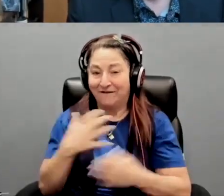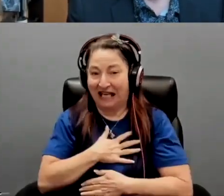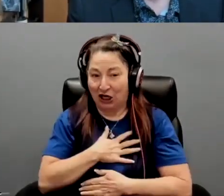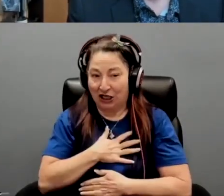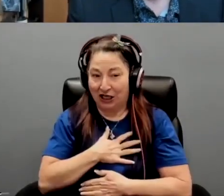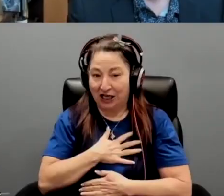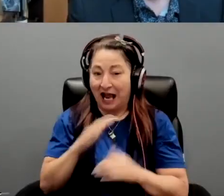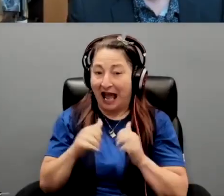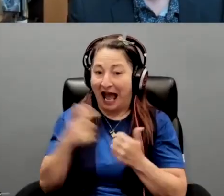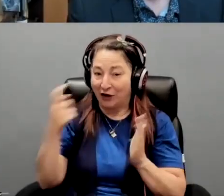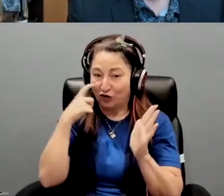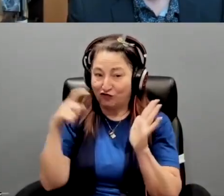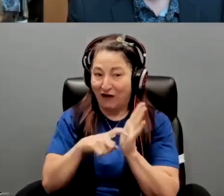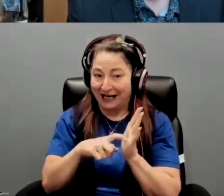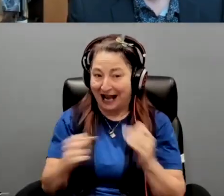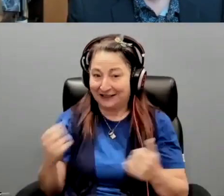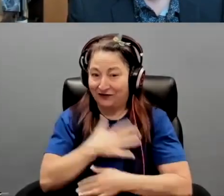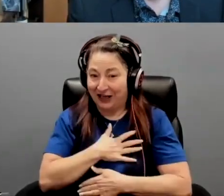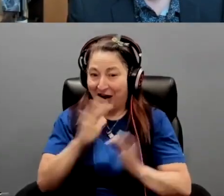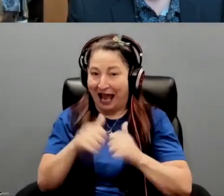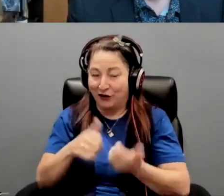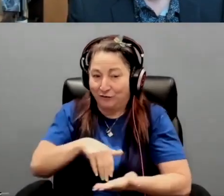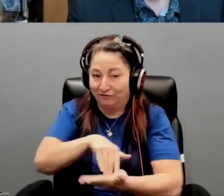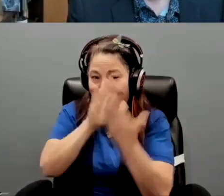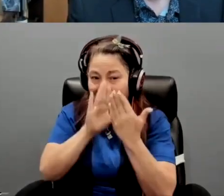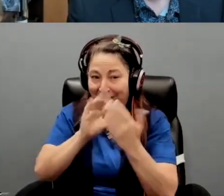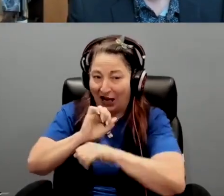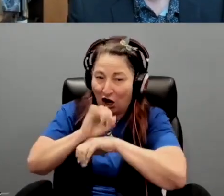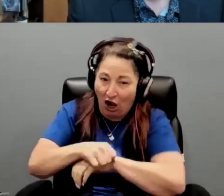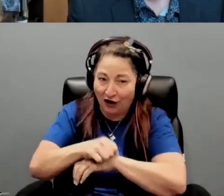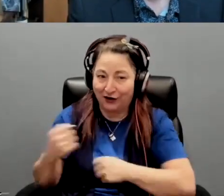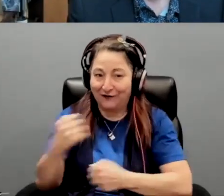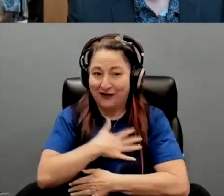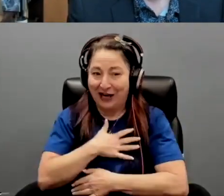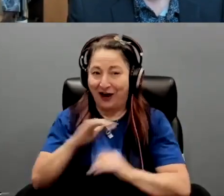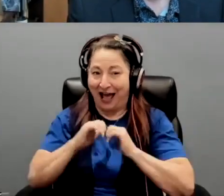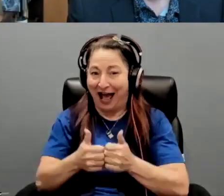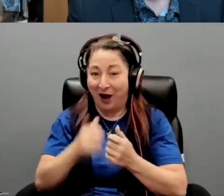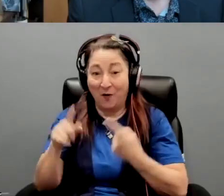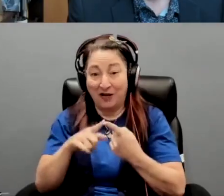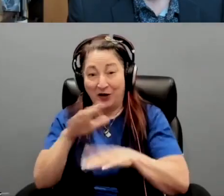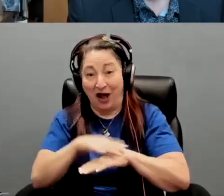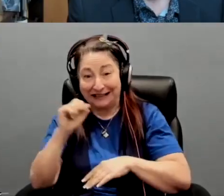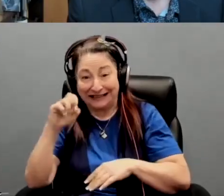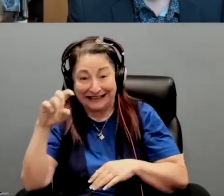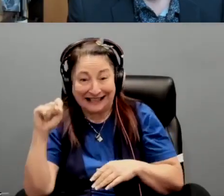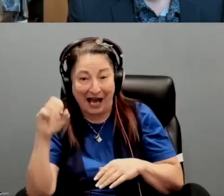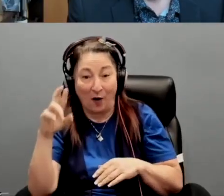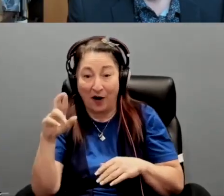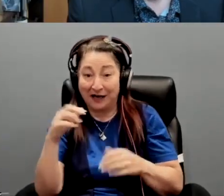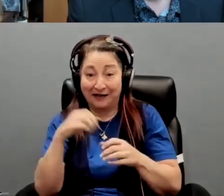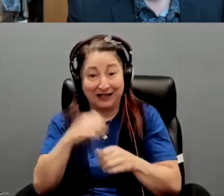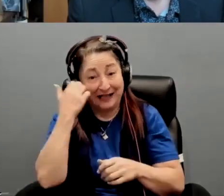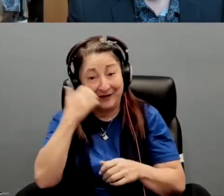How do you recognize it? How do you tackle it and conquer it when you're on set or even in day-to-day